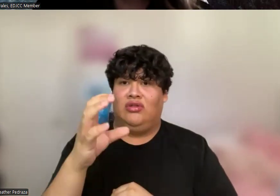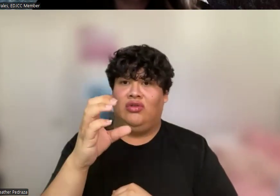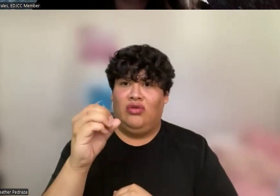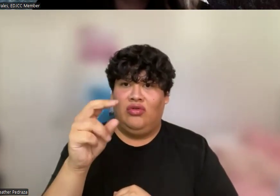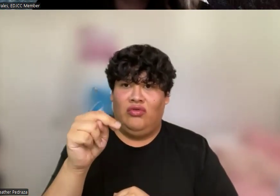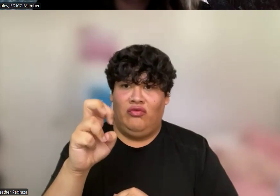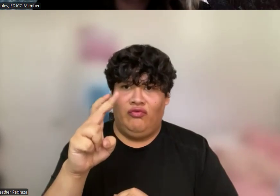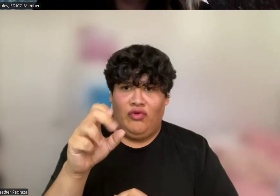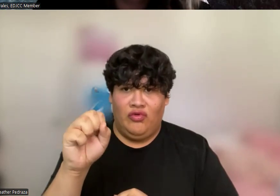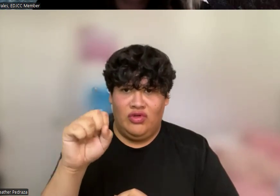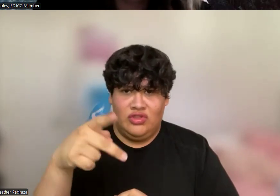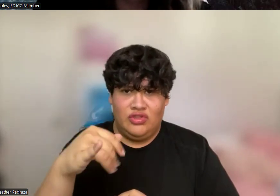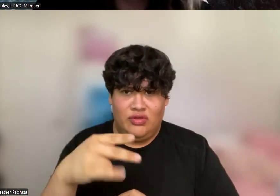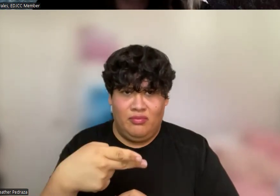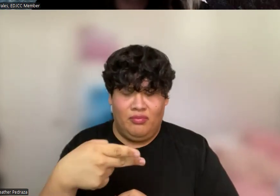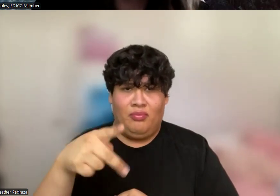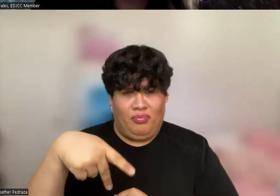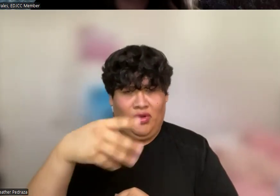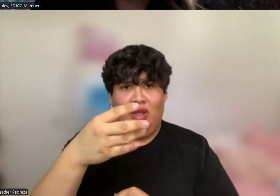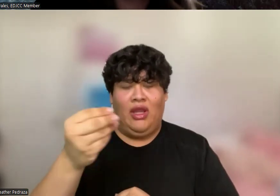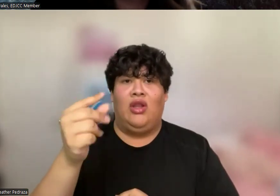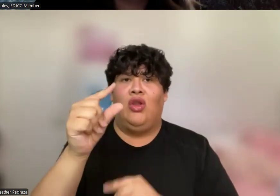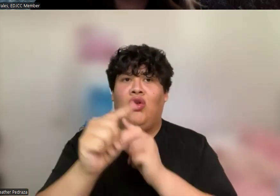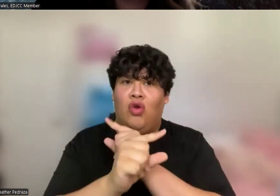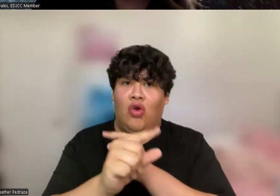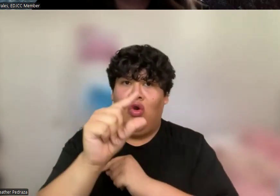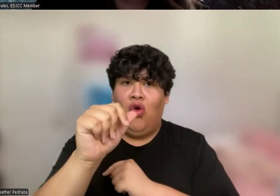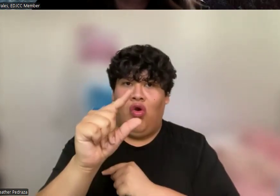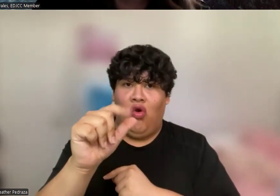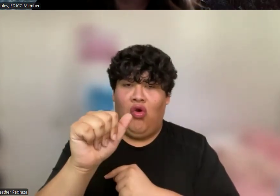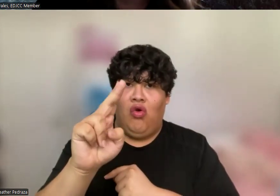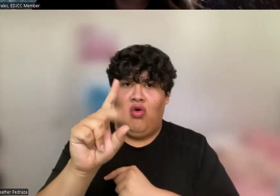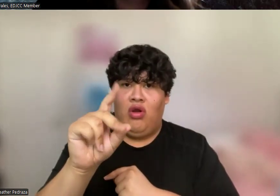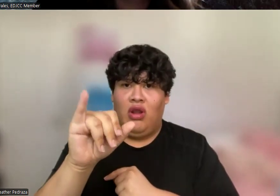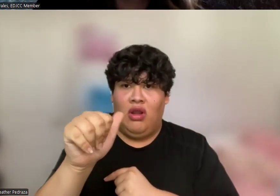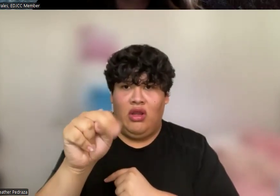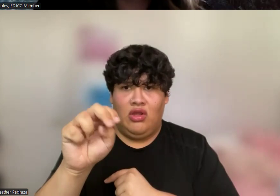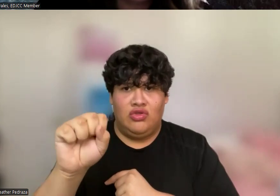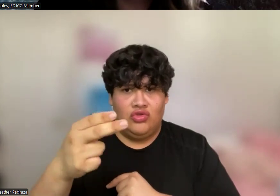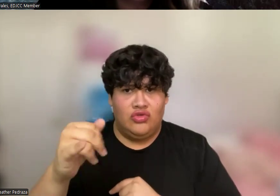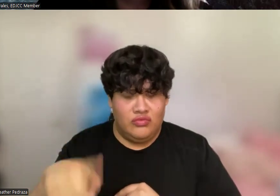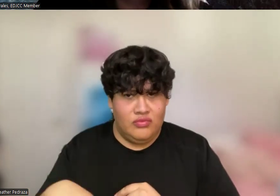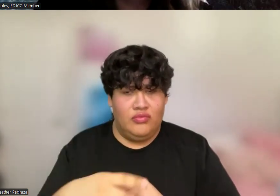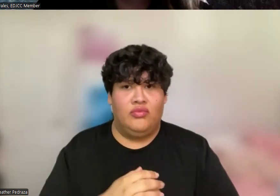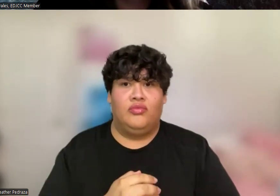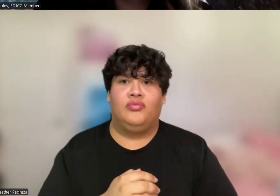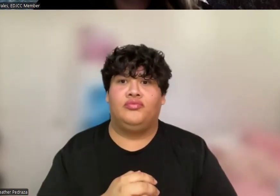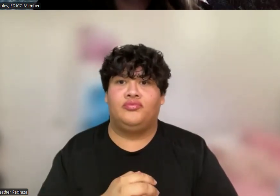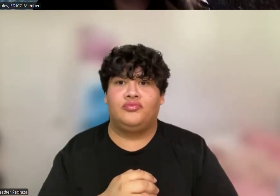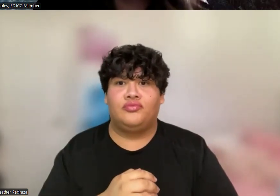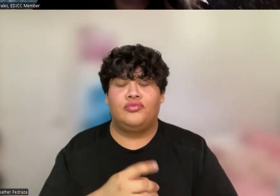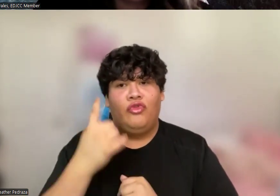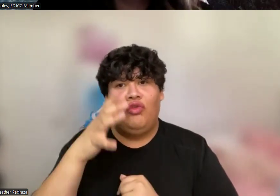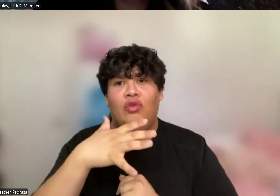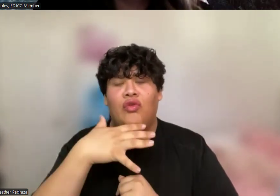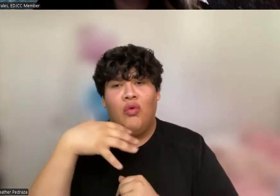public guardian perspective, we see minimal consistency statewide with unclear pathways to the elder justice